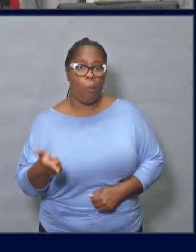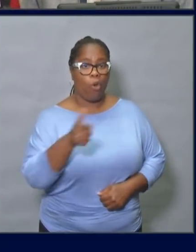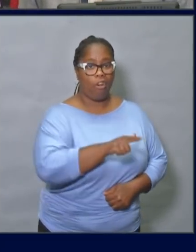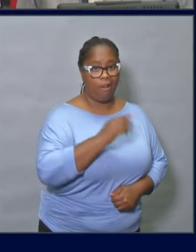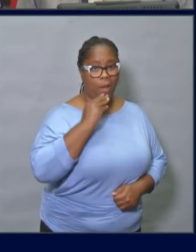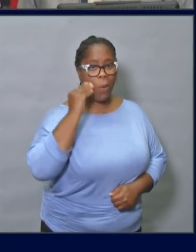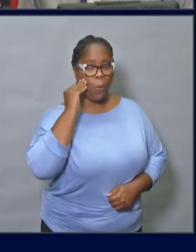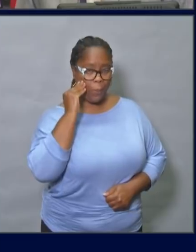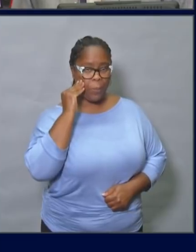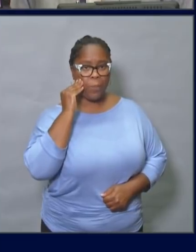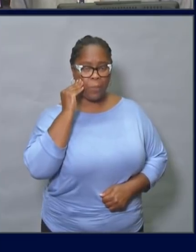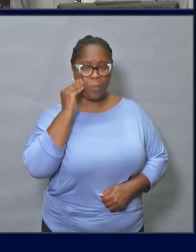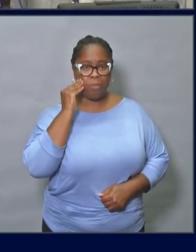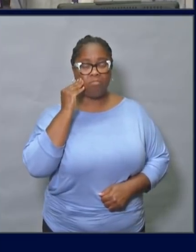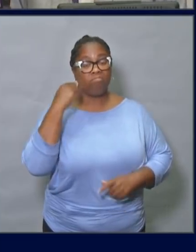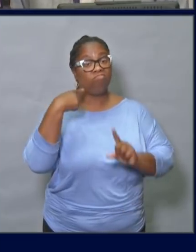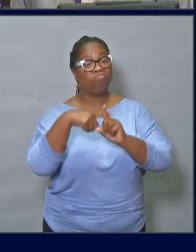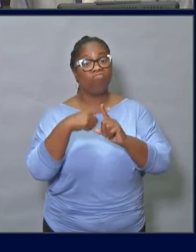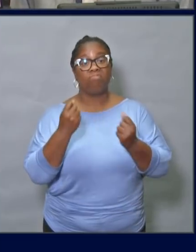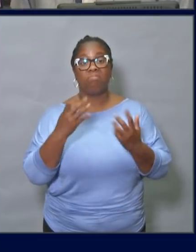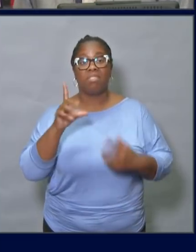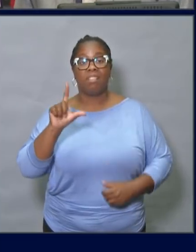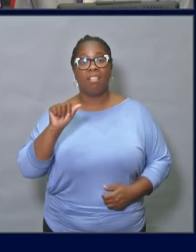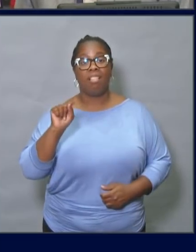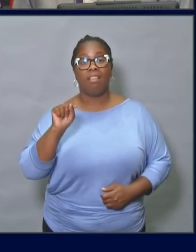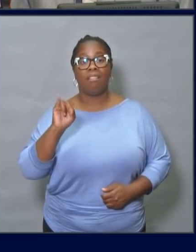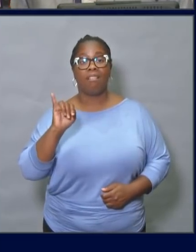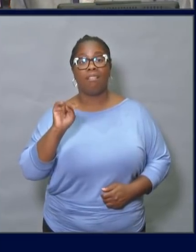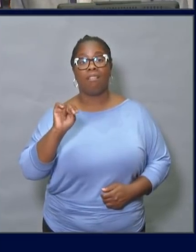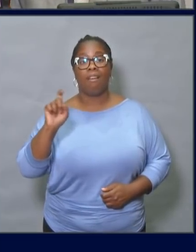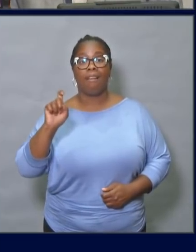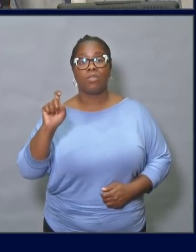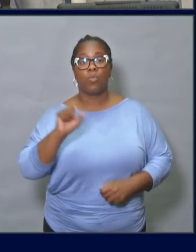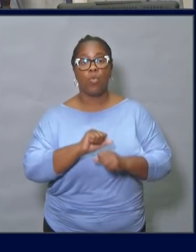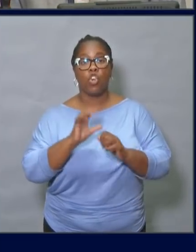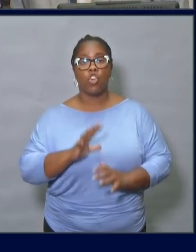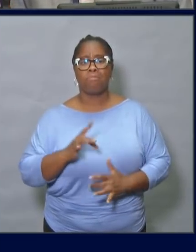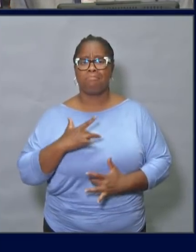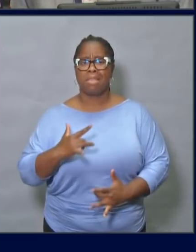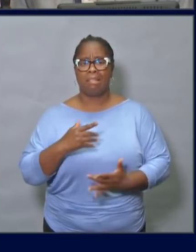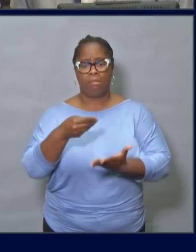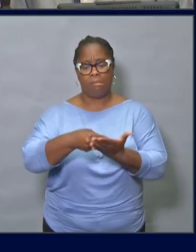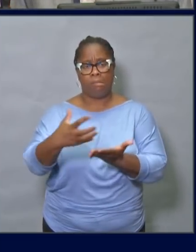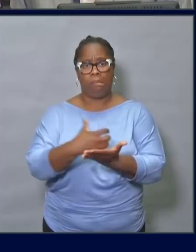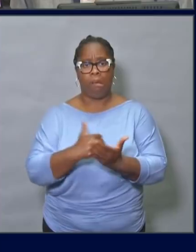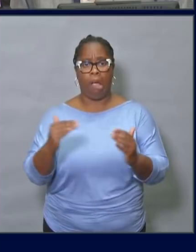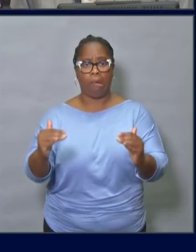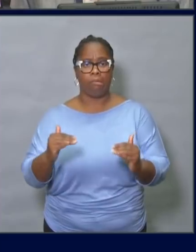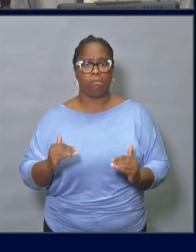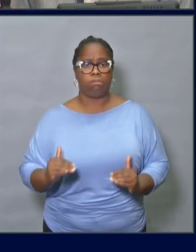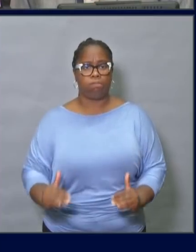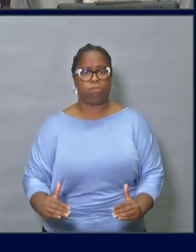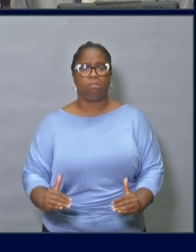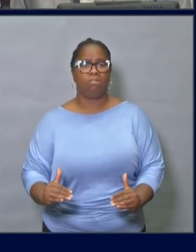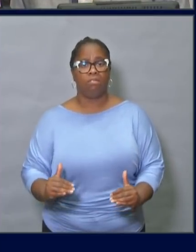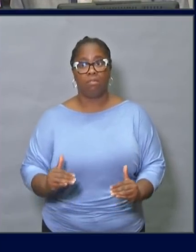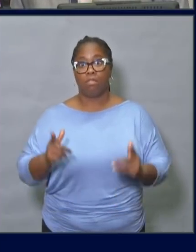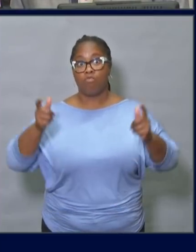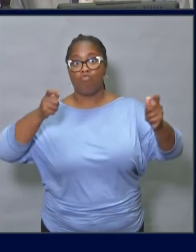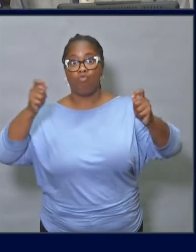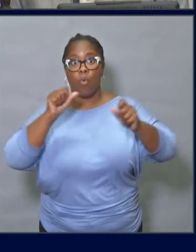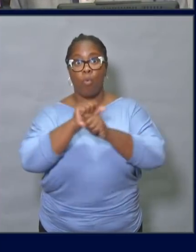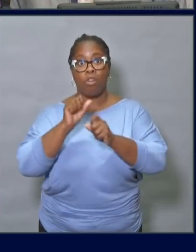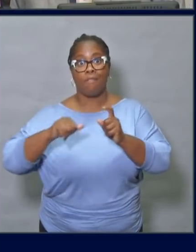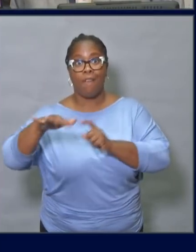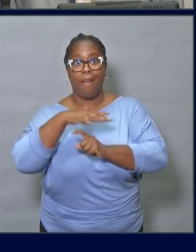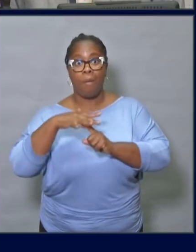to this, many Latinx workers may also be low-wage workers who have little control over their working conditions and